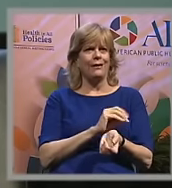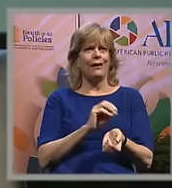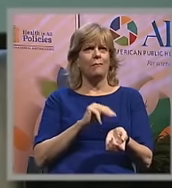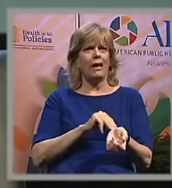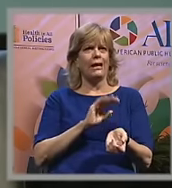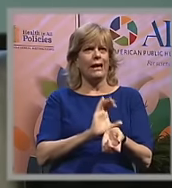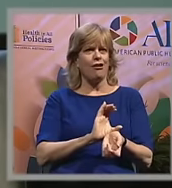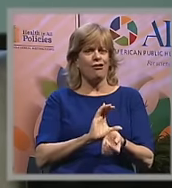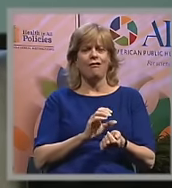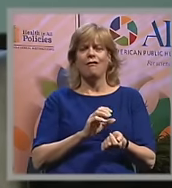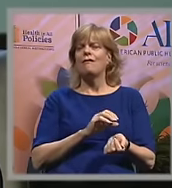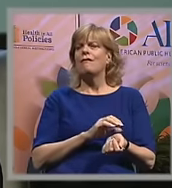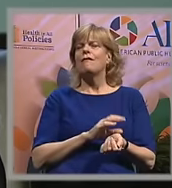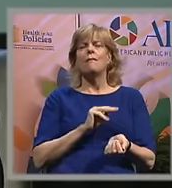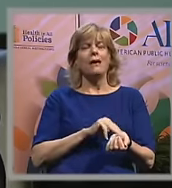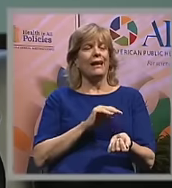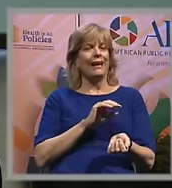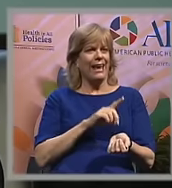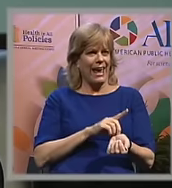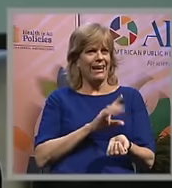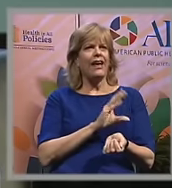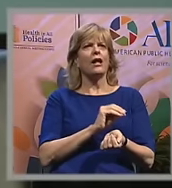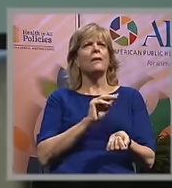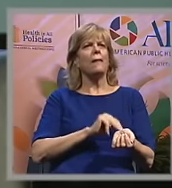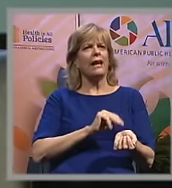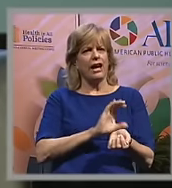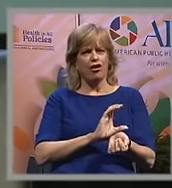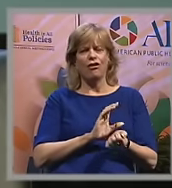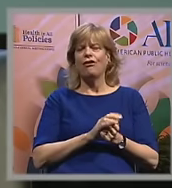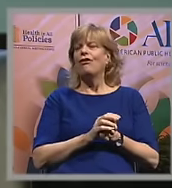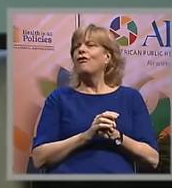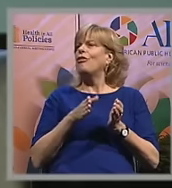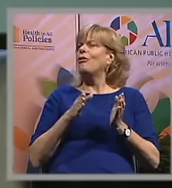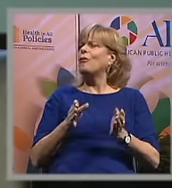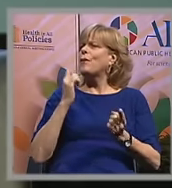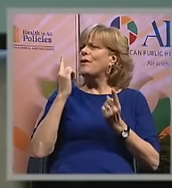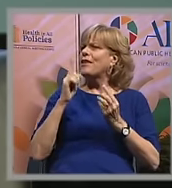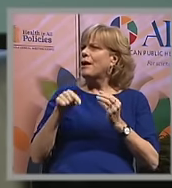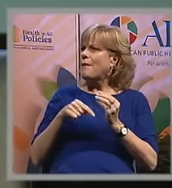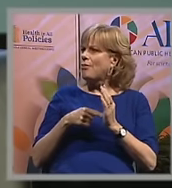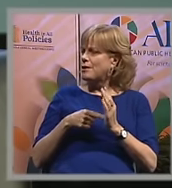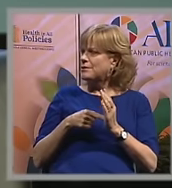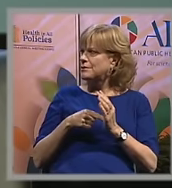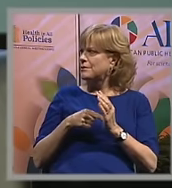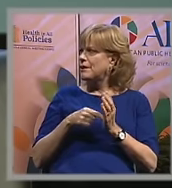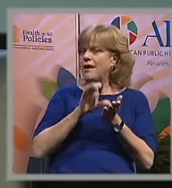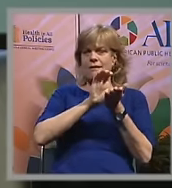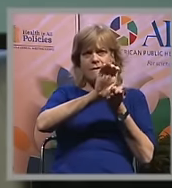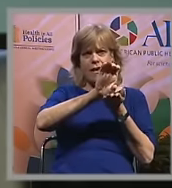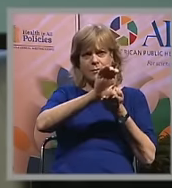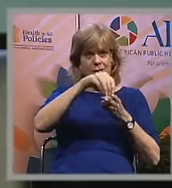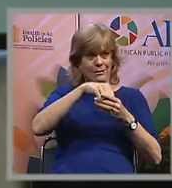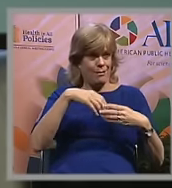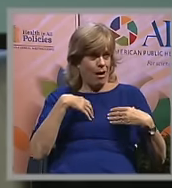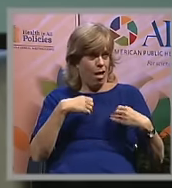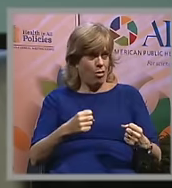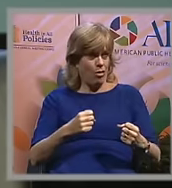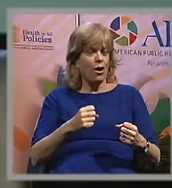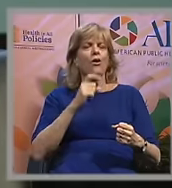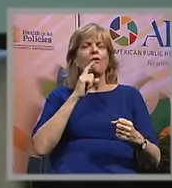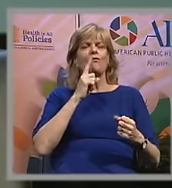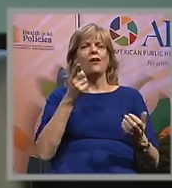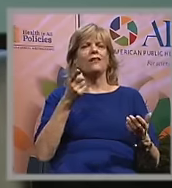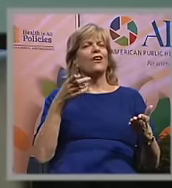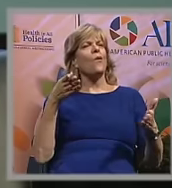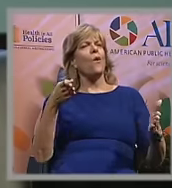Medicare. So the way that we think about this is that investments in health are really a gateway to